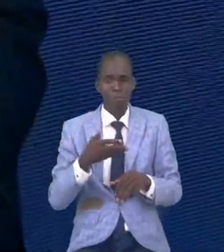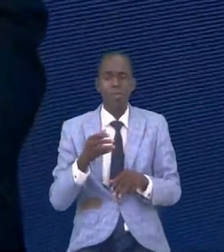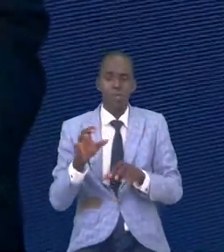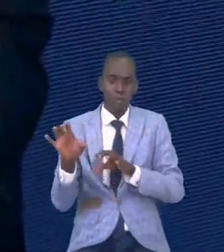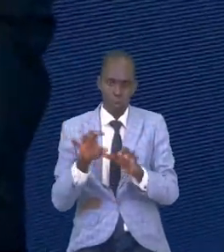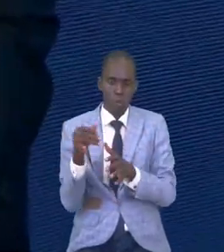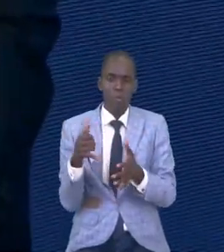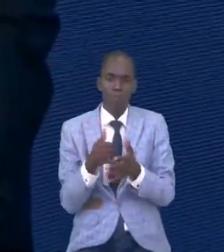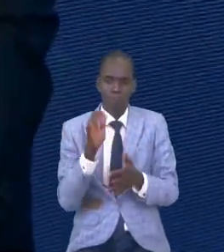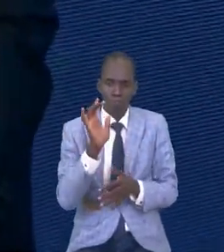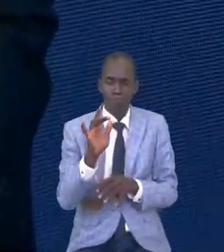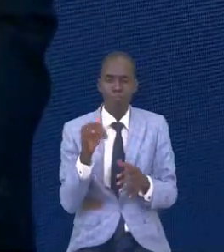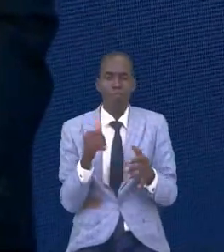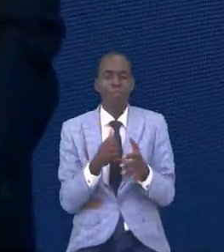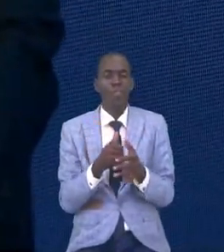indicated.